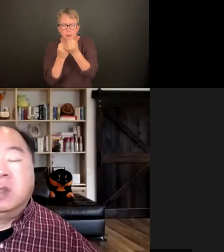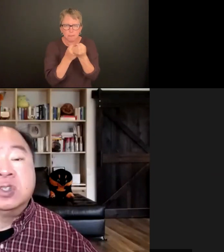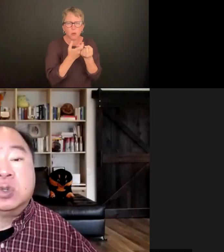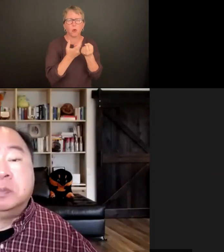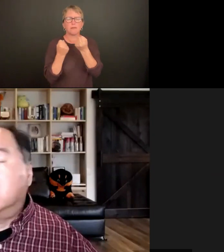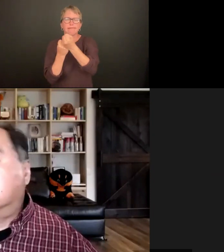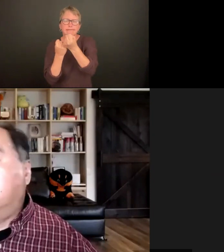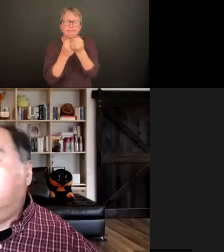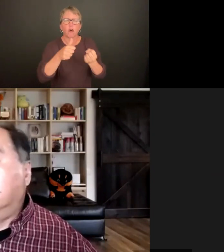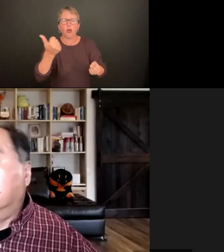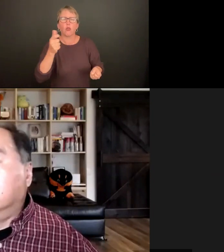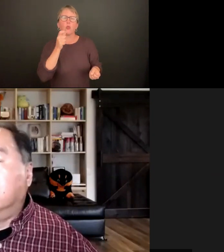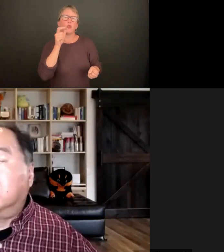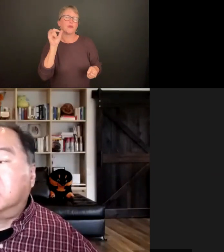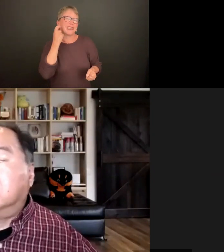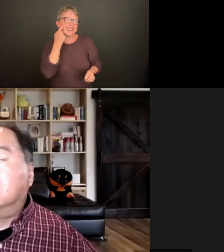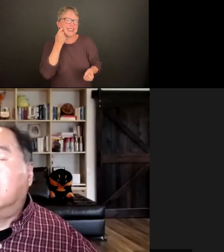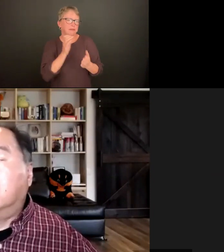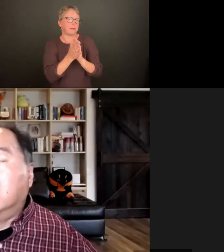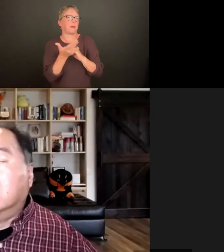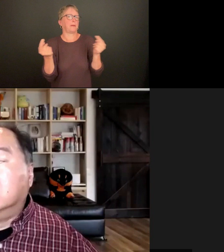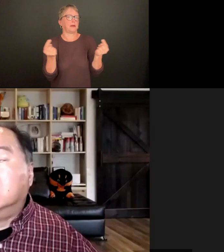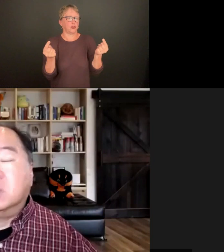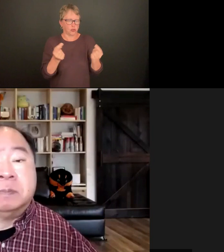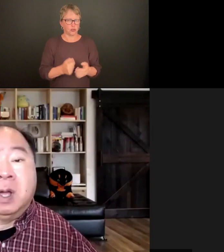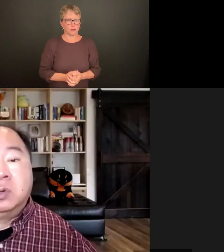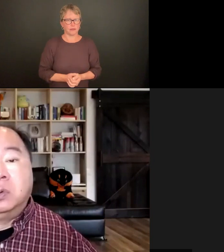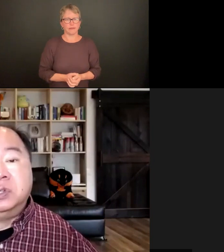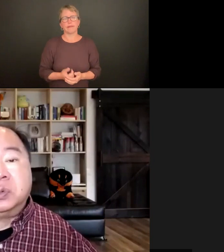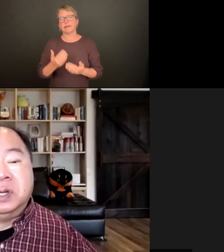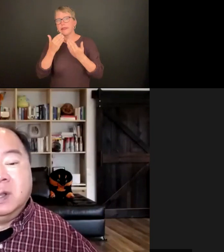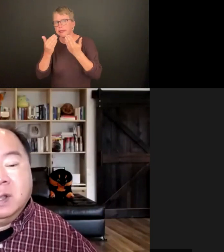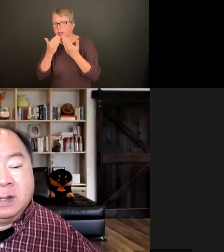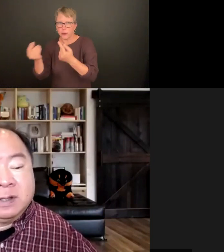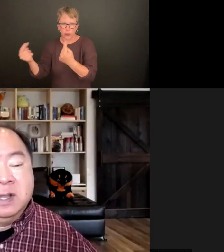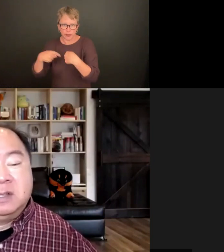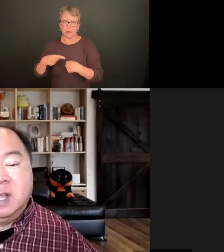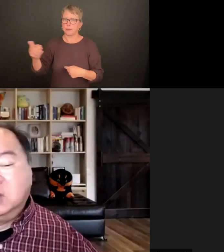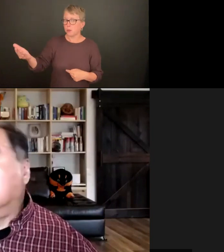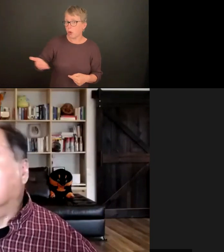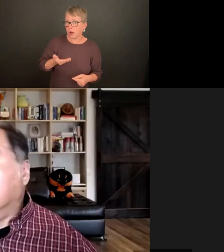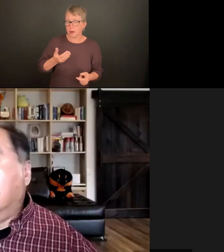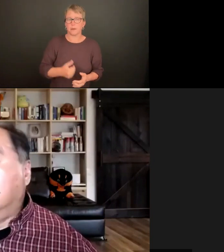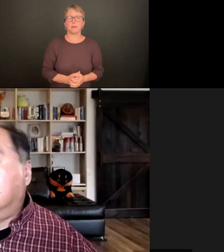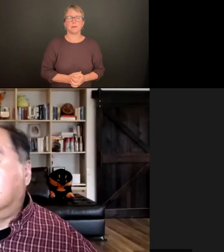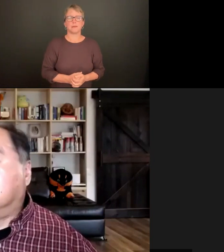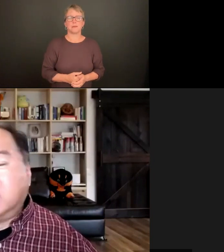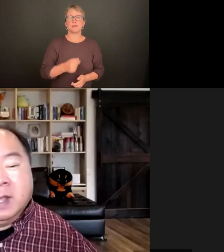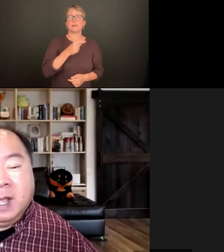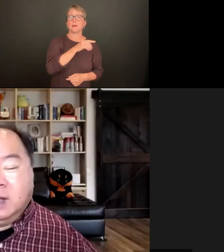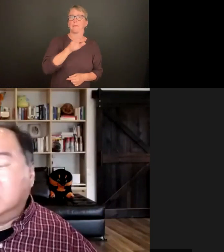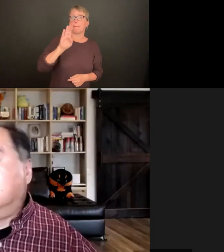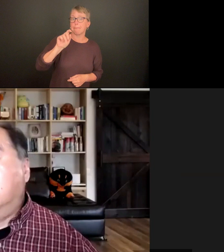to help others through peer support, mentoring people new to spinal cord injury. Clint, thank you.